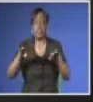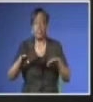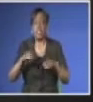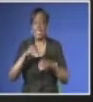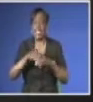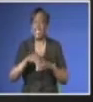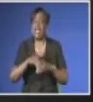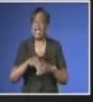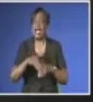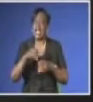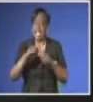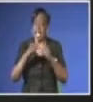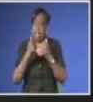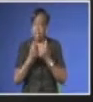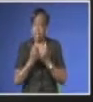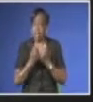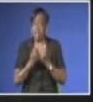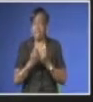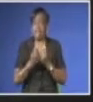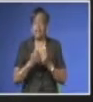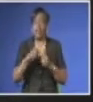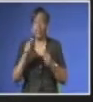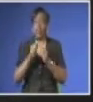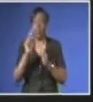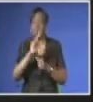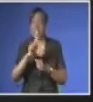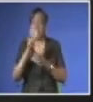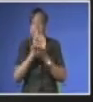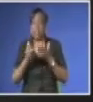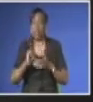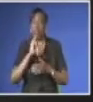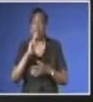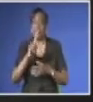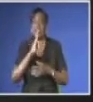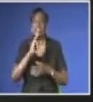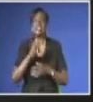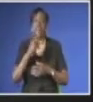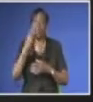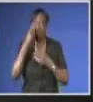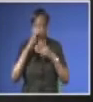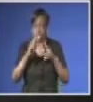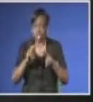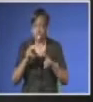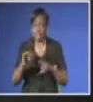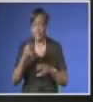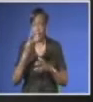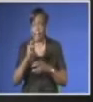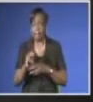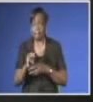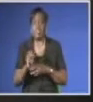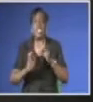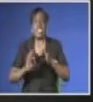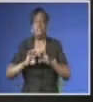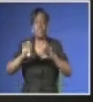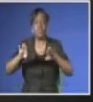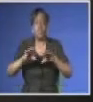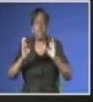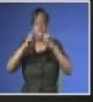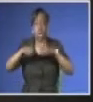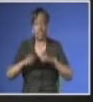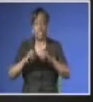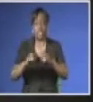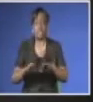pool. Also, you can always check the depth of the water before diving. If swimming in the ocean, police say check the current